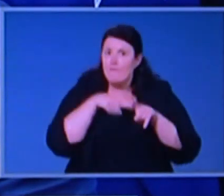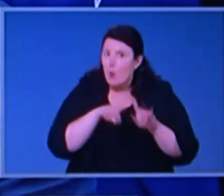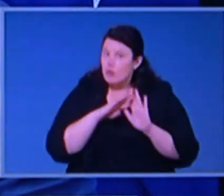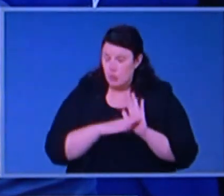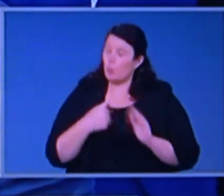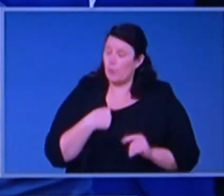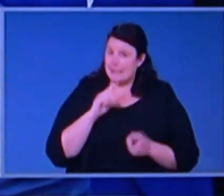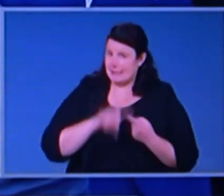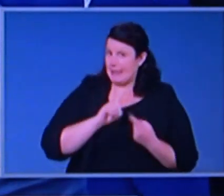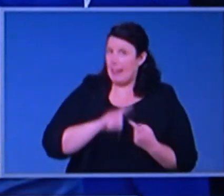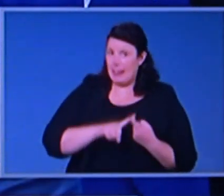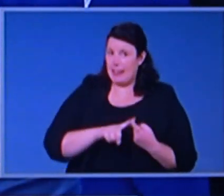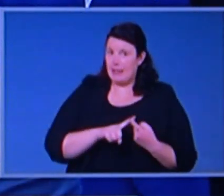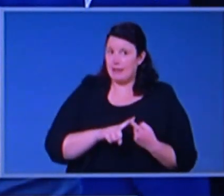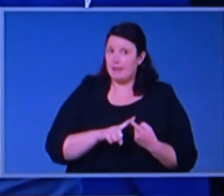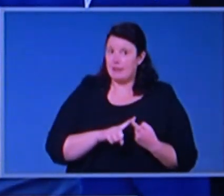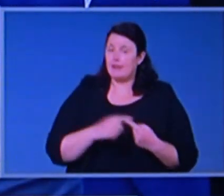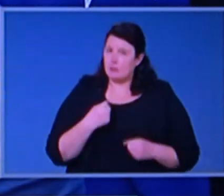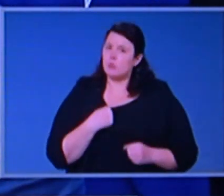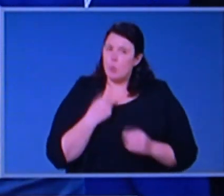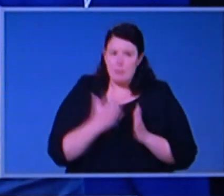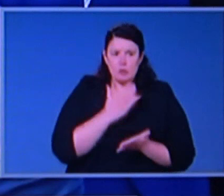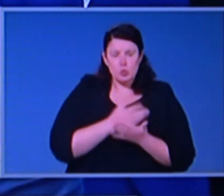the qualifications work and